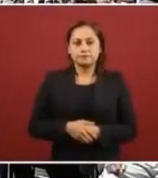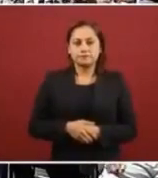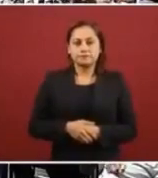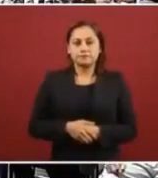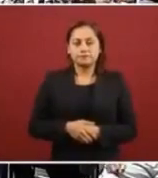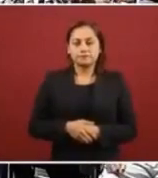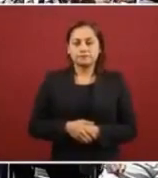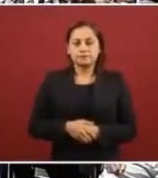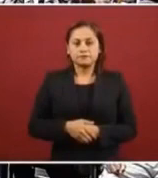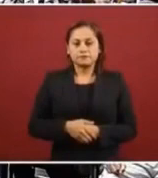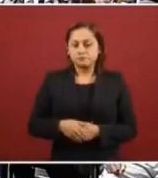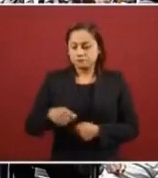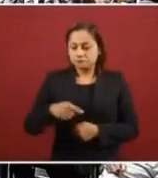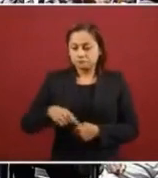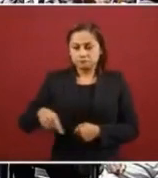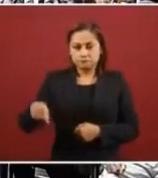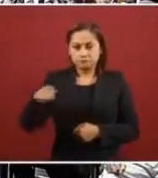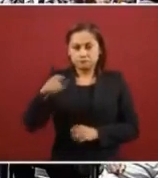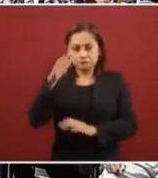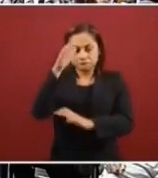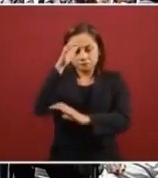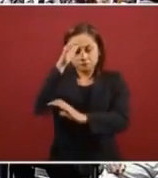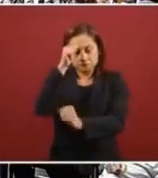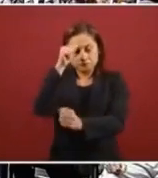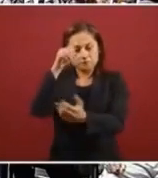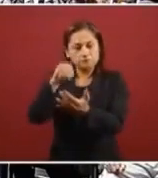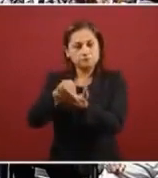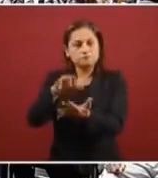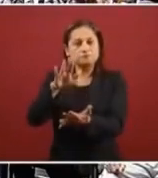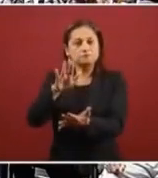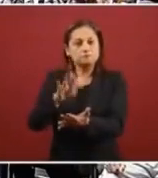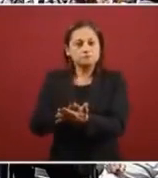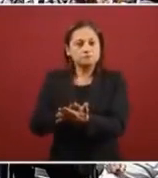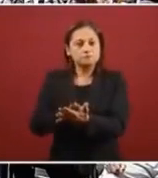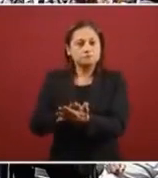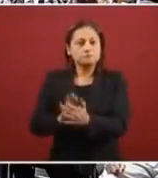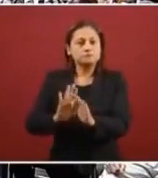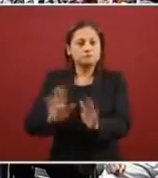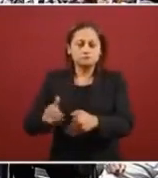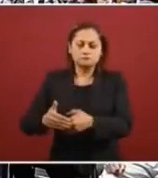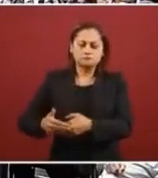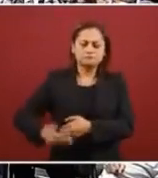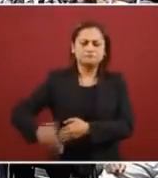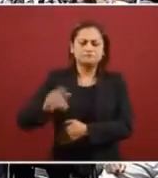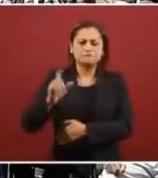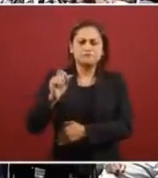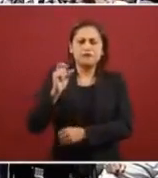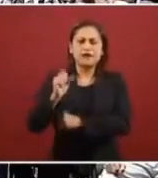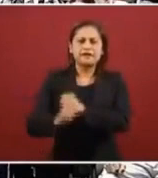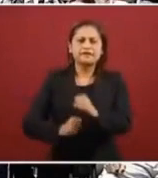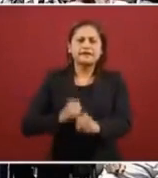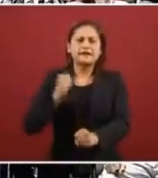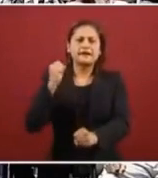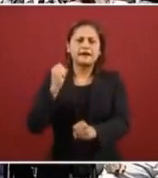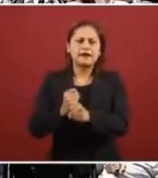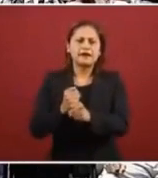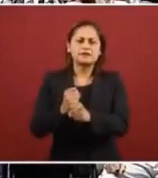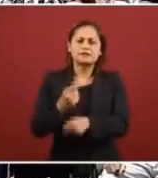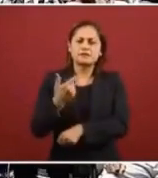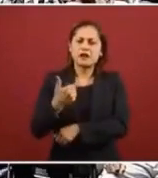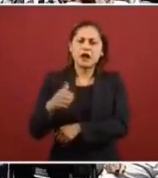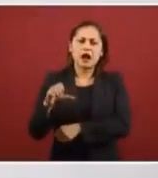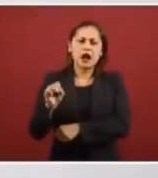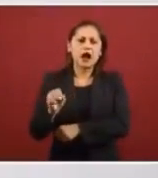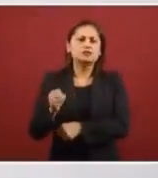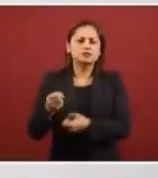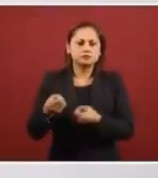with this arrangement that we guarantee for the next 20 years that we will